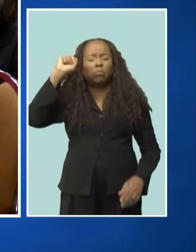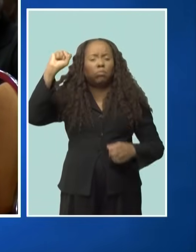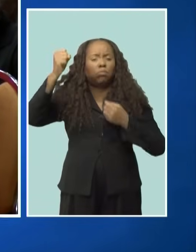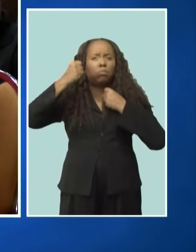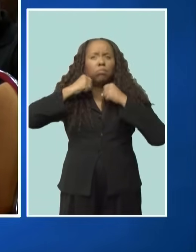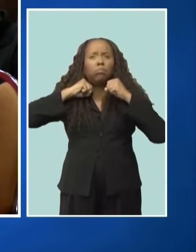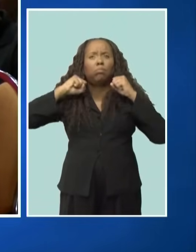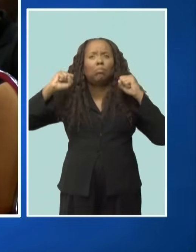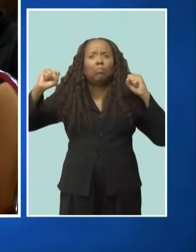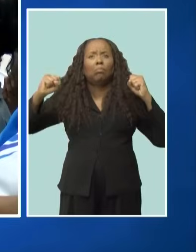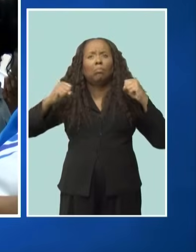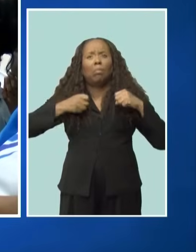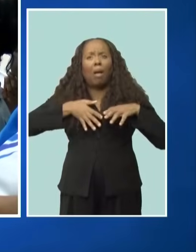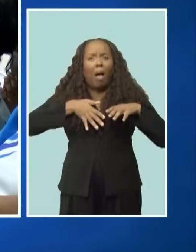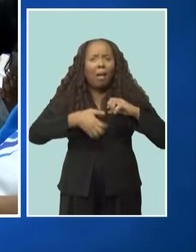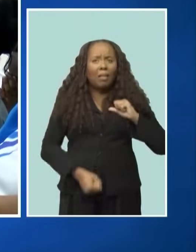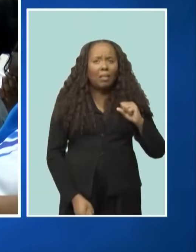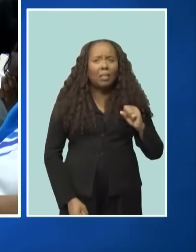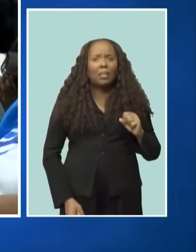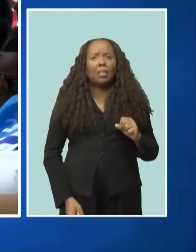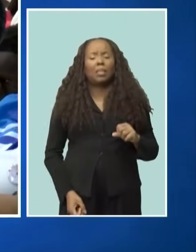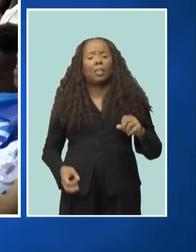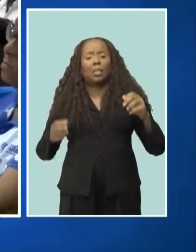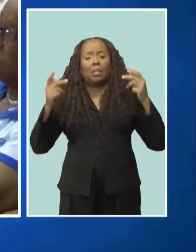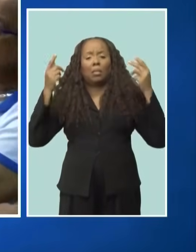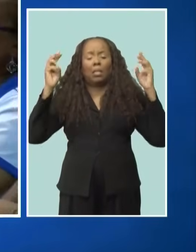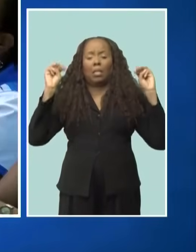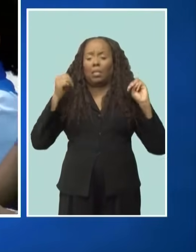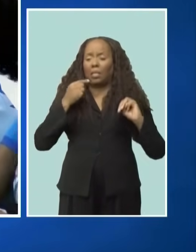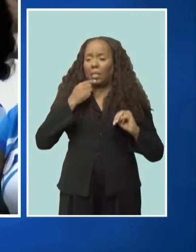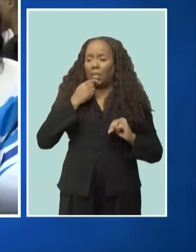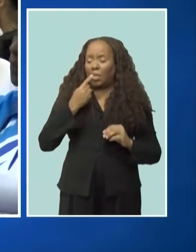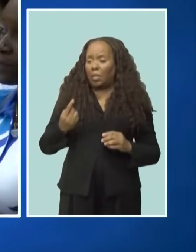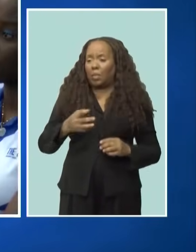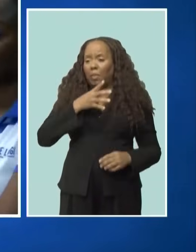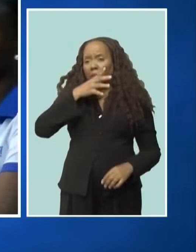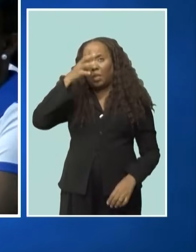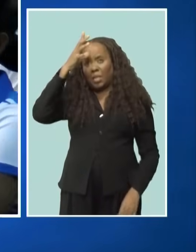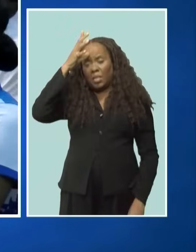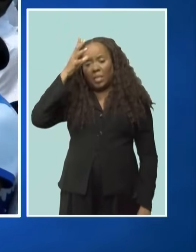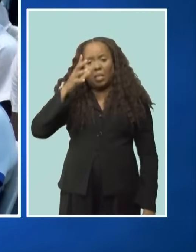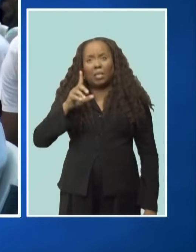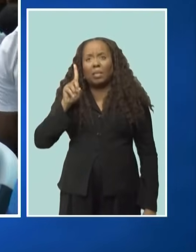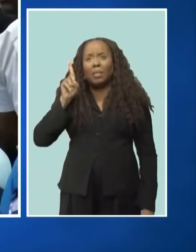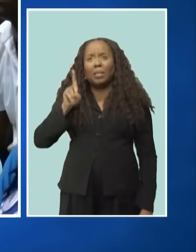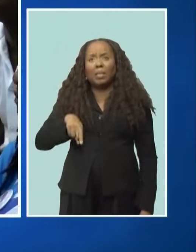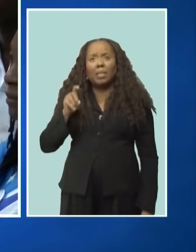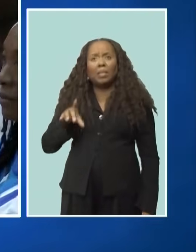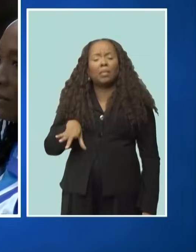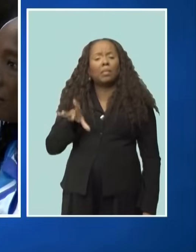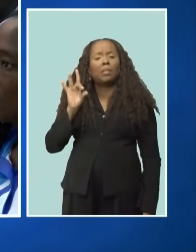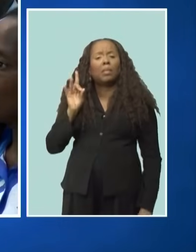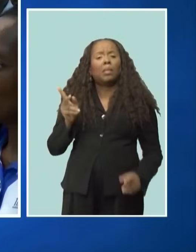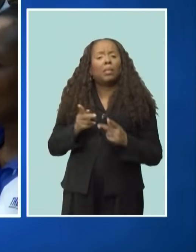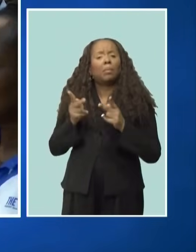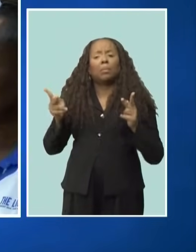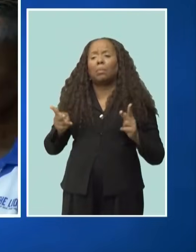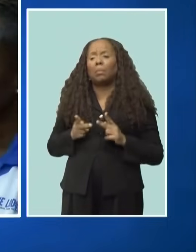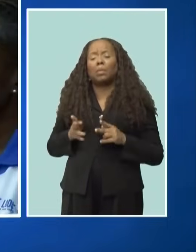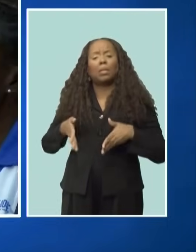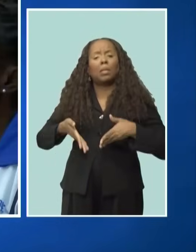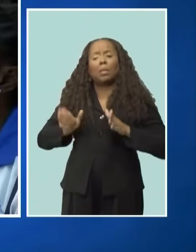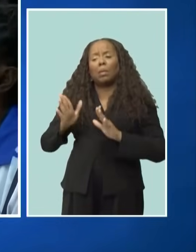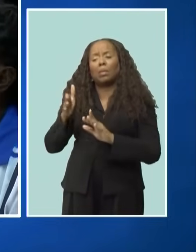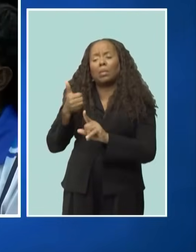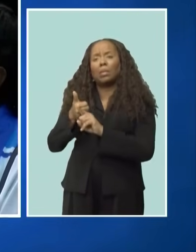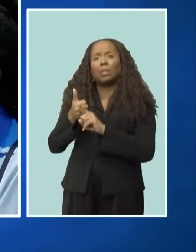gathered. Prime Minister Motley told the parents they are going to have to find a space and a place to allow themselves to